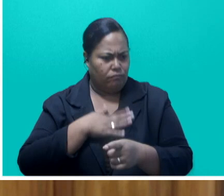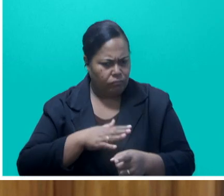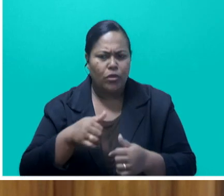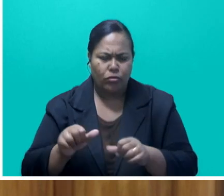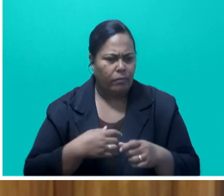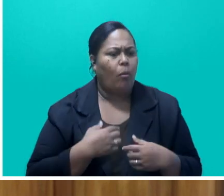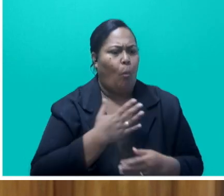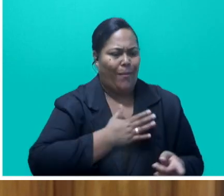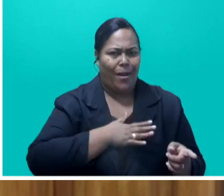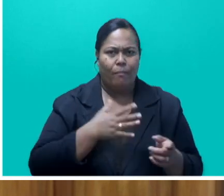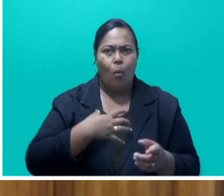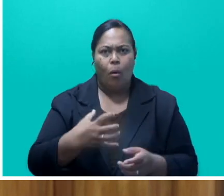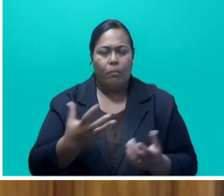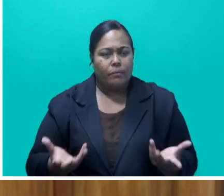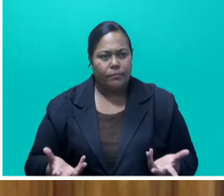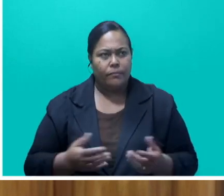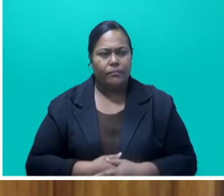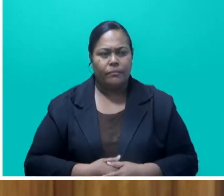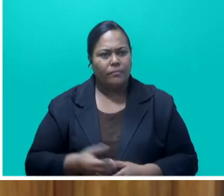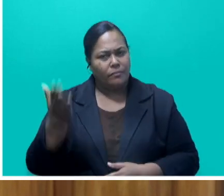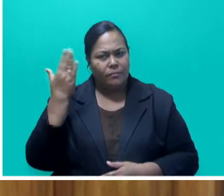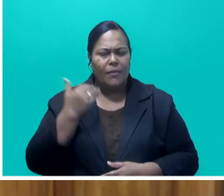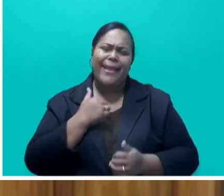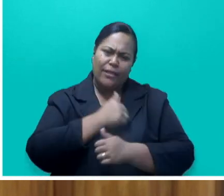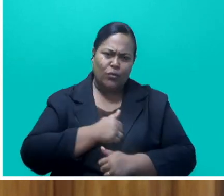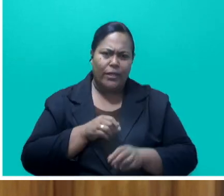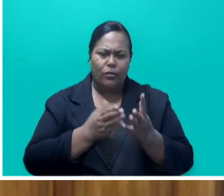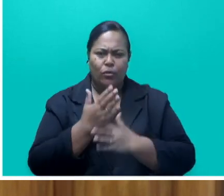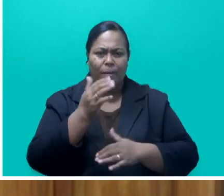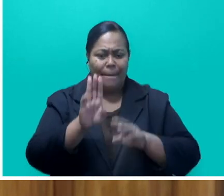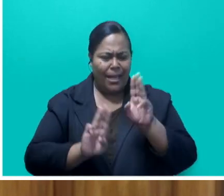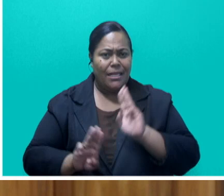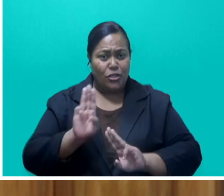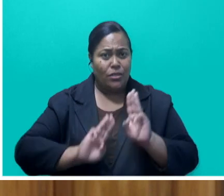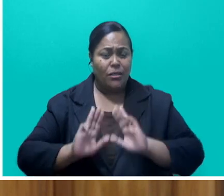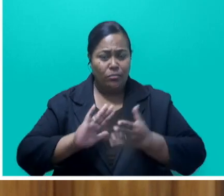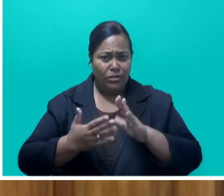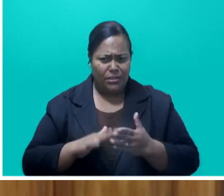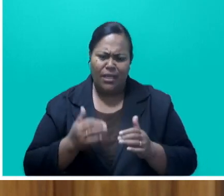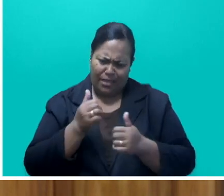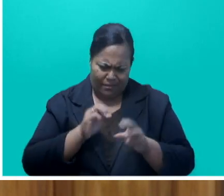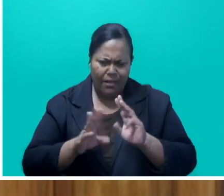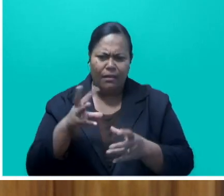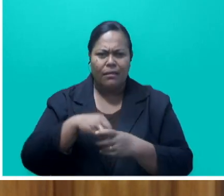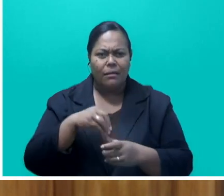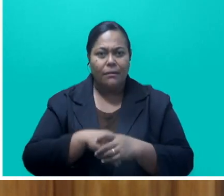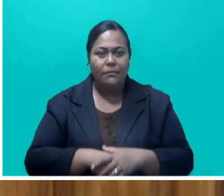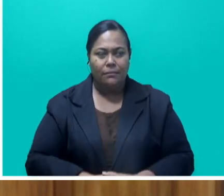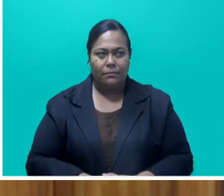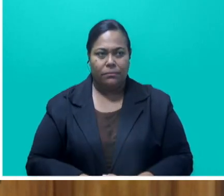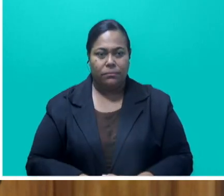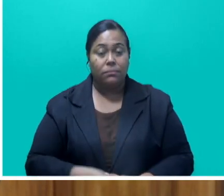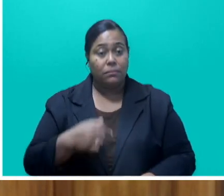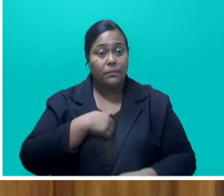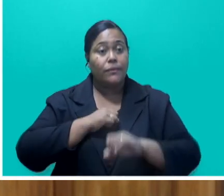they are previously enjoyed by the Melanesian communities. Mr. Speaker, sir, when I was campaigning around the